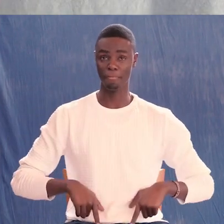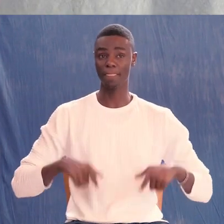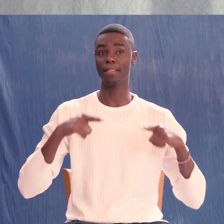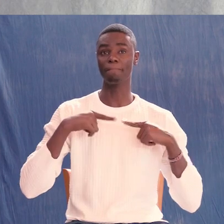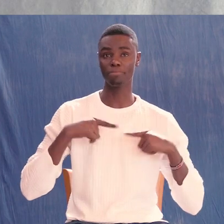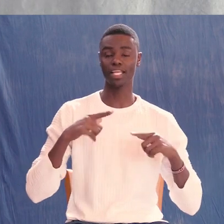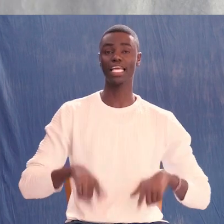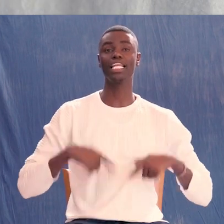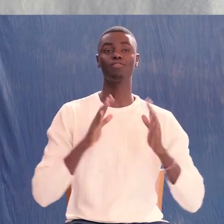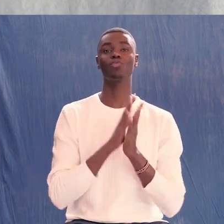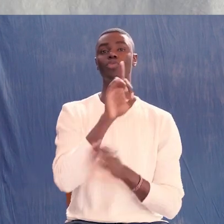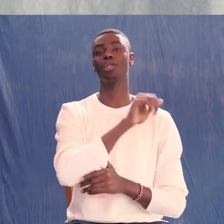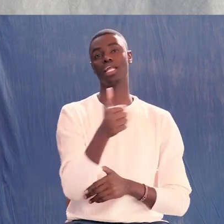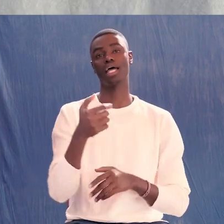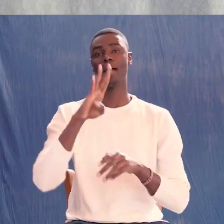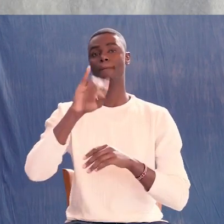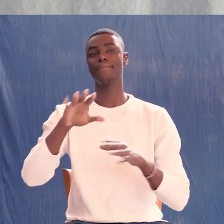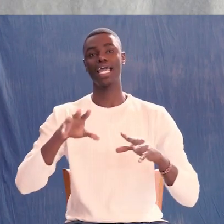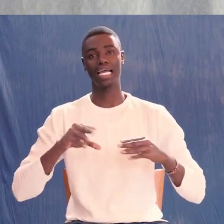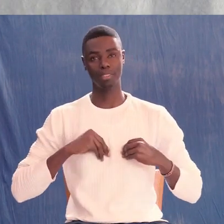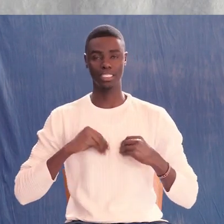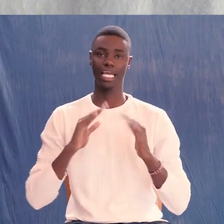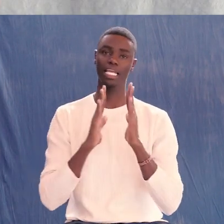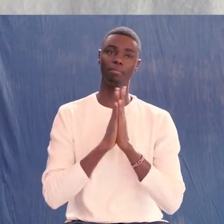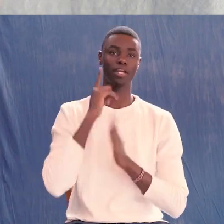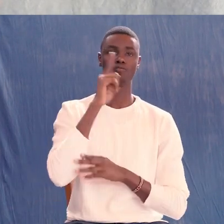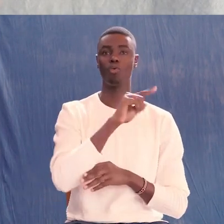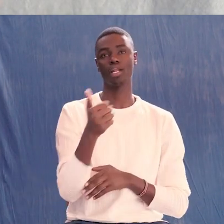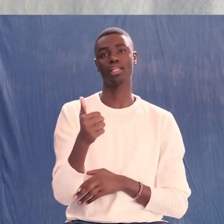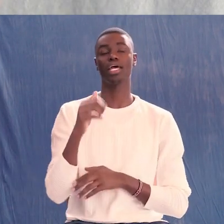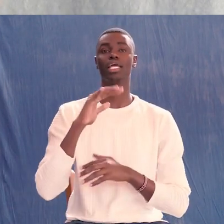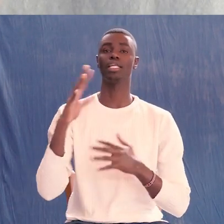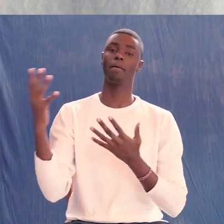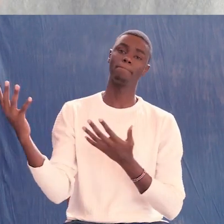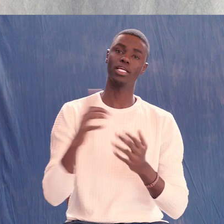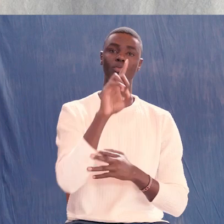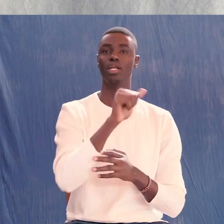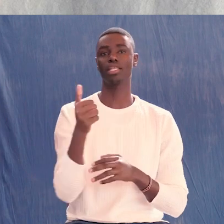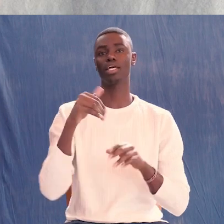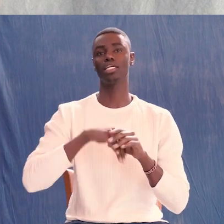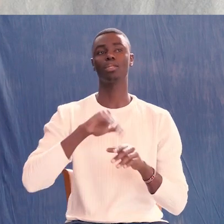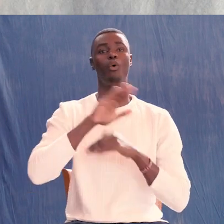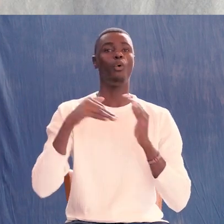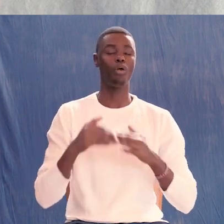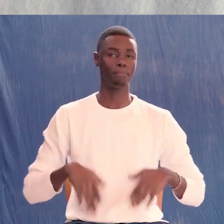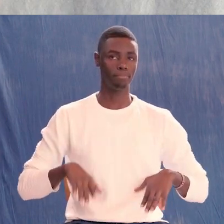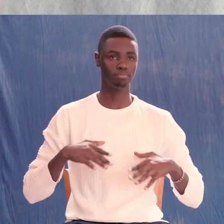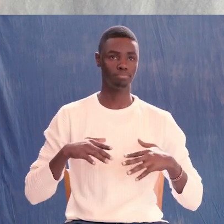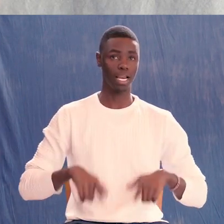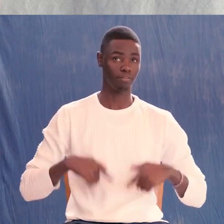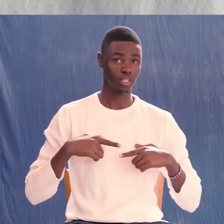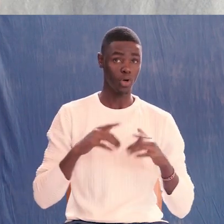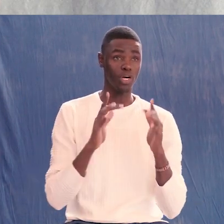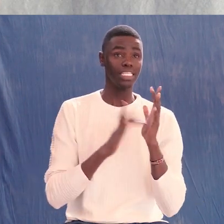honor one another by accepting and bringing one another into one another's lives. And Jesus just